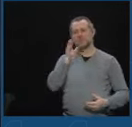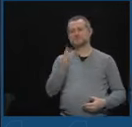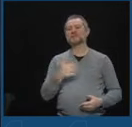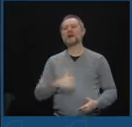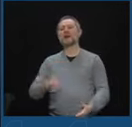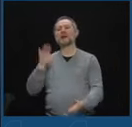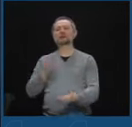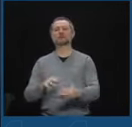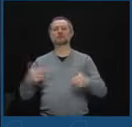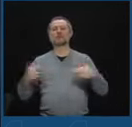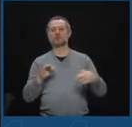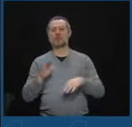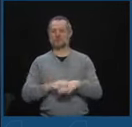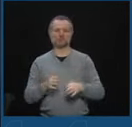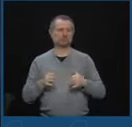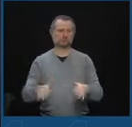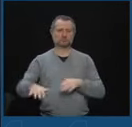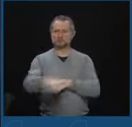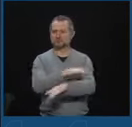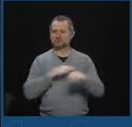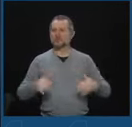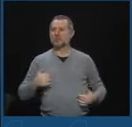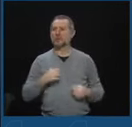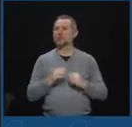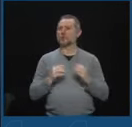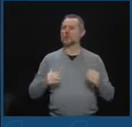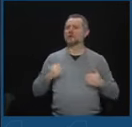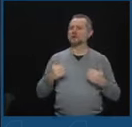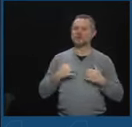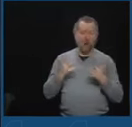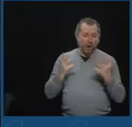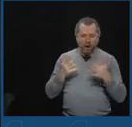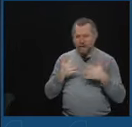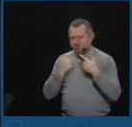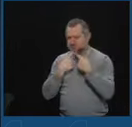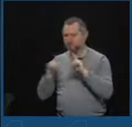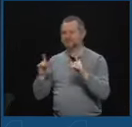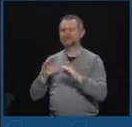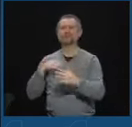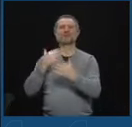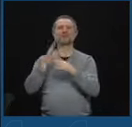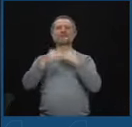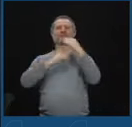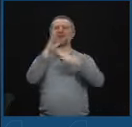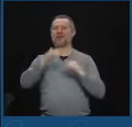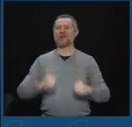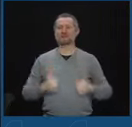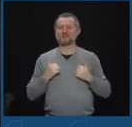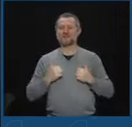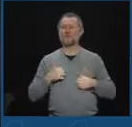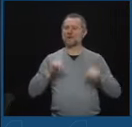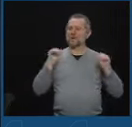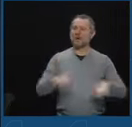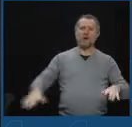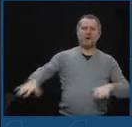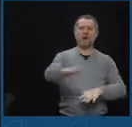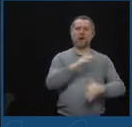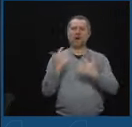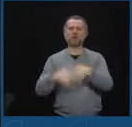We'll have more young people who find a path toward a productive life, be blended into society, get job